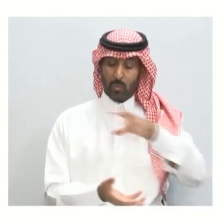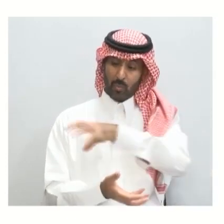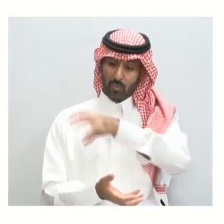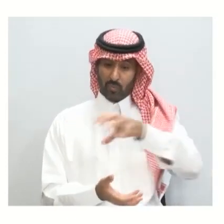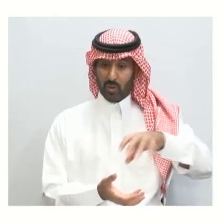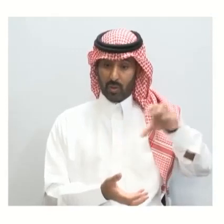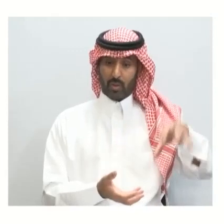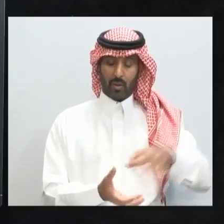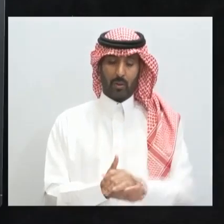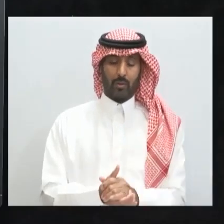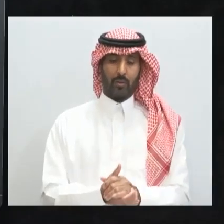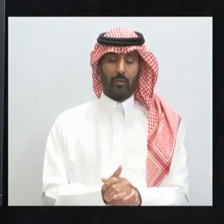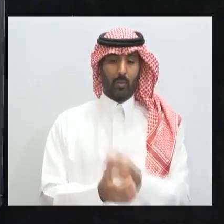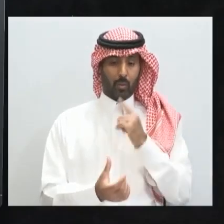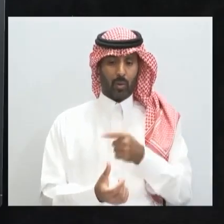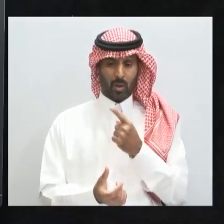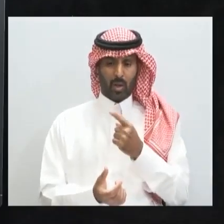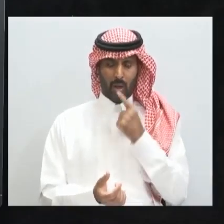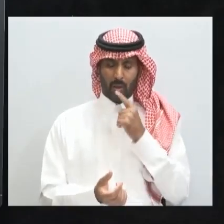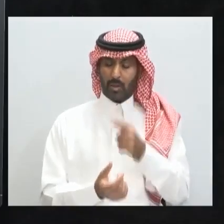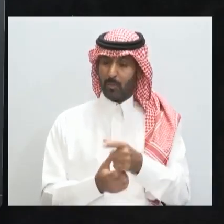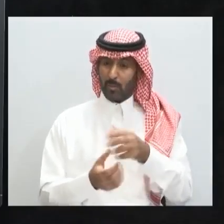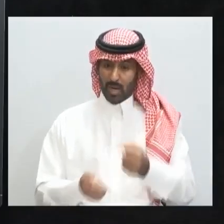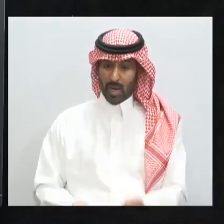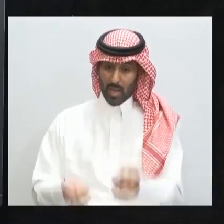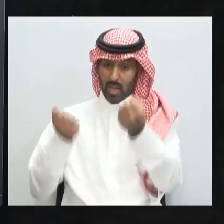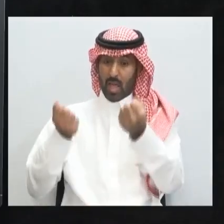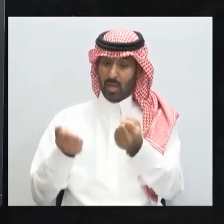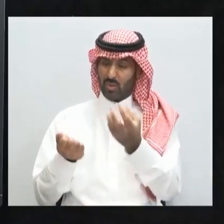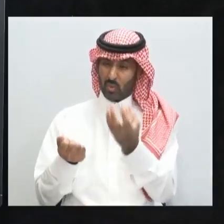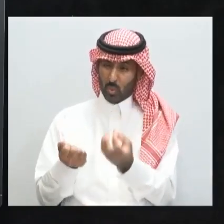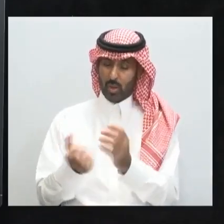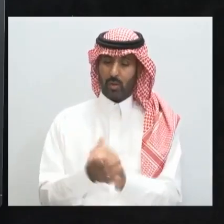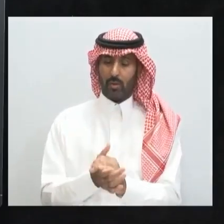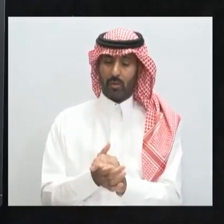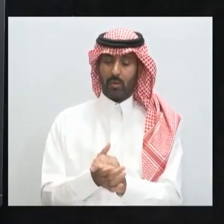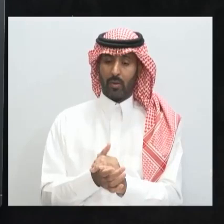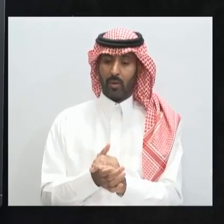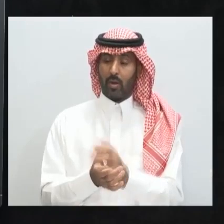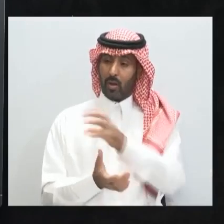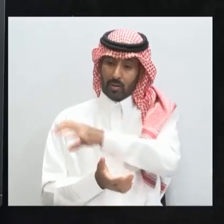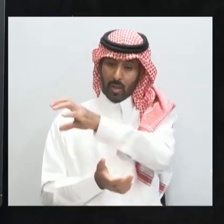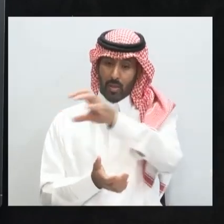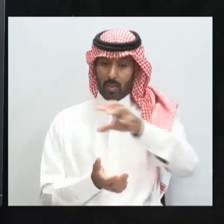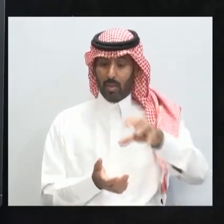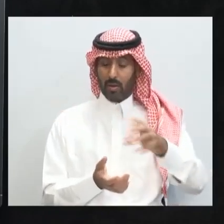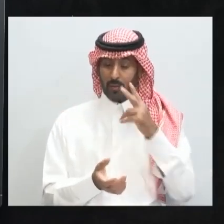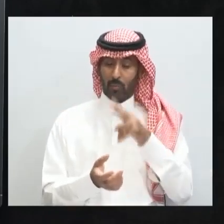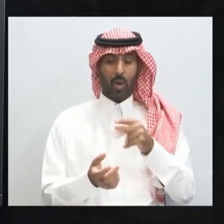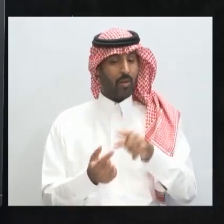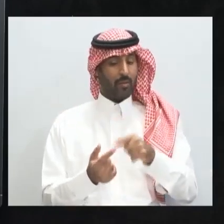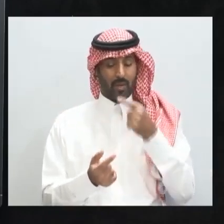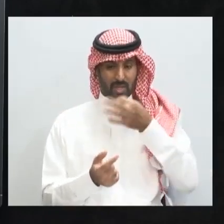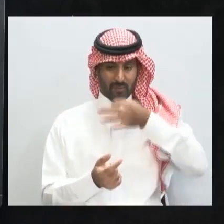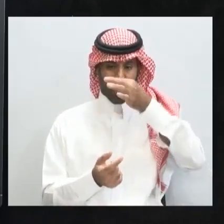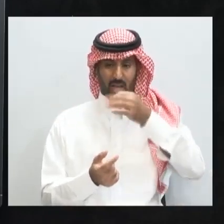Germany. So we are talking about stores. There are a few, and others in France and Germany.